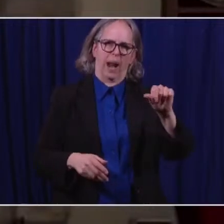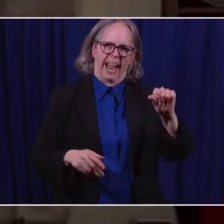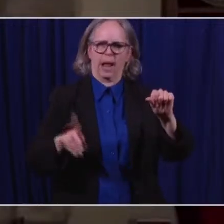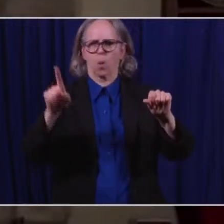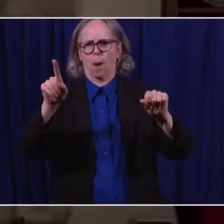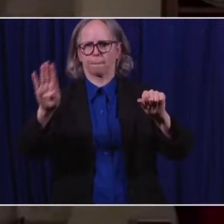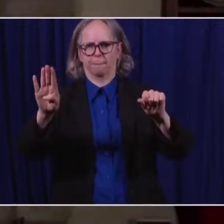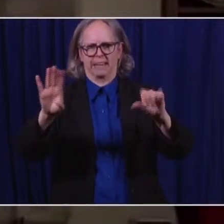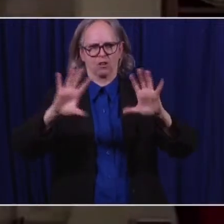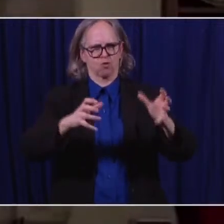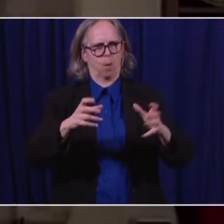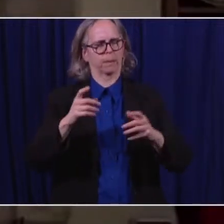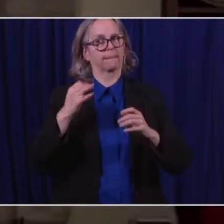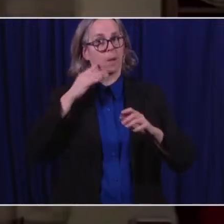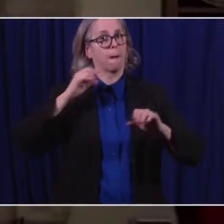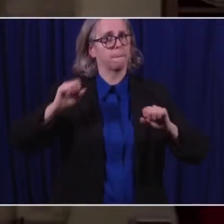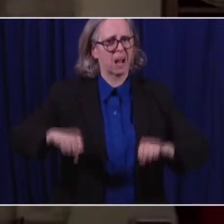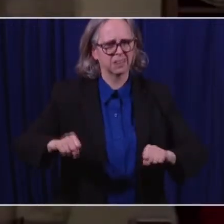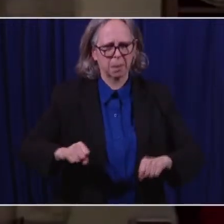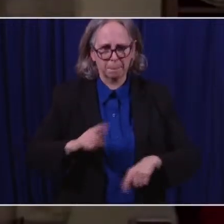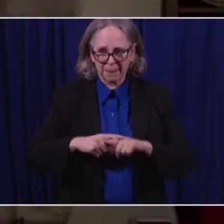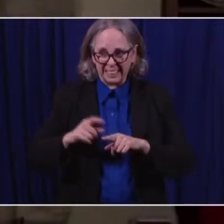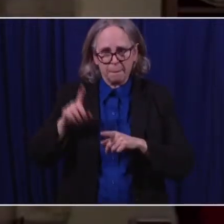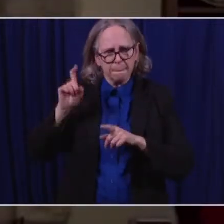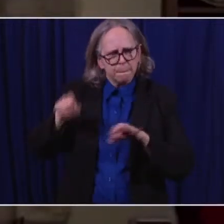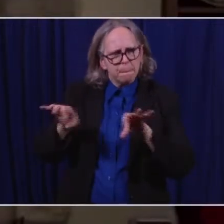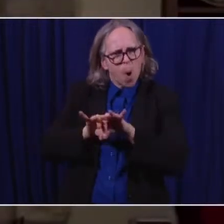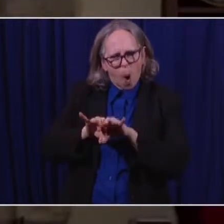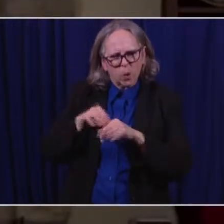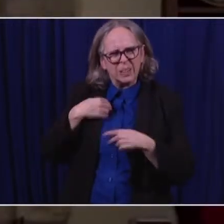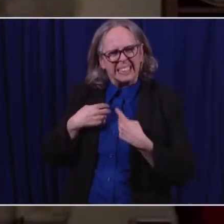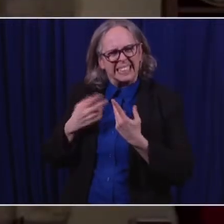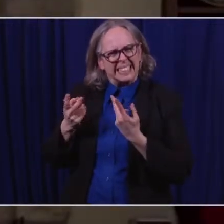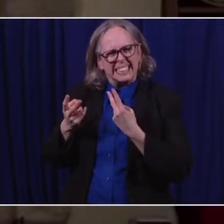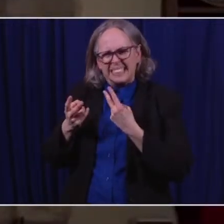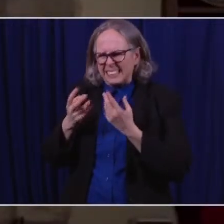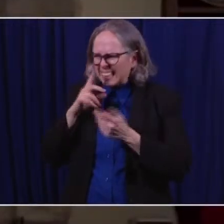precious, they are lifesavers, and we can't lose any.